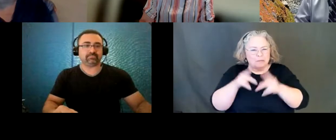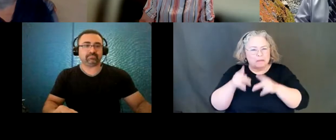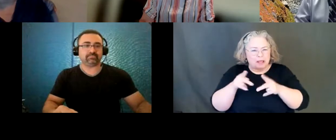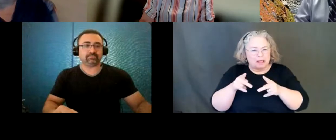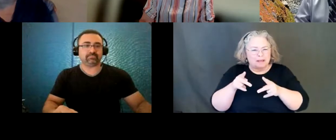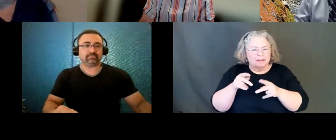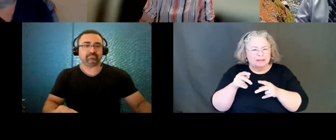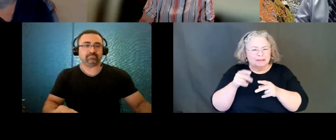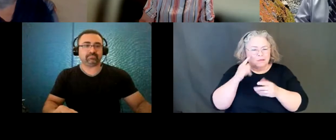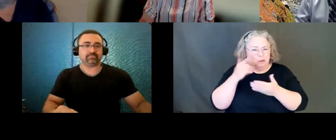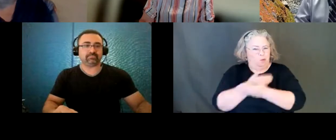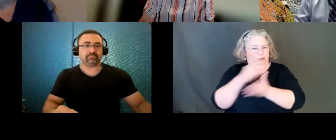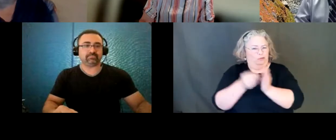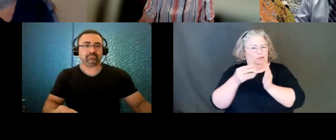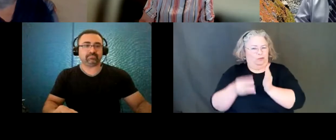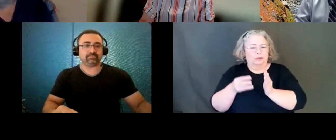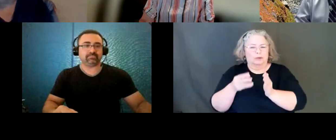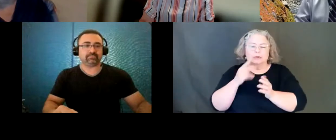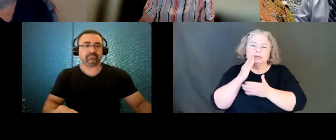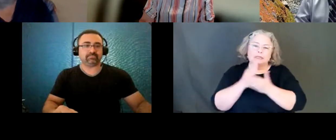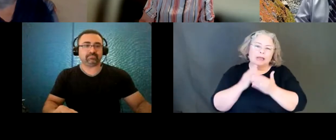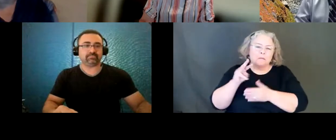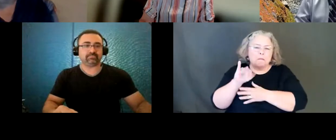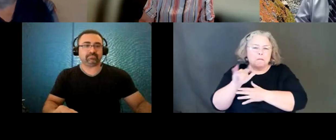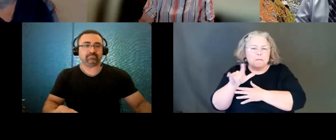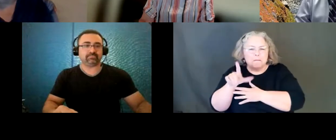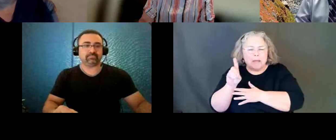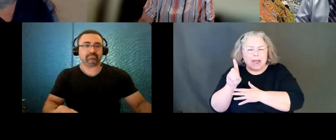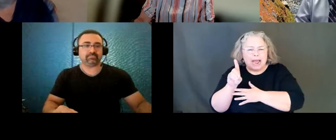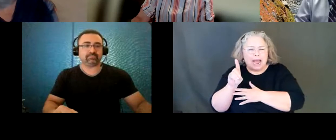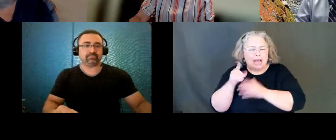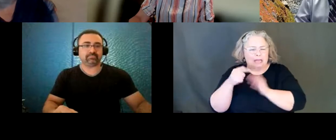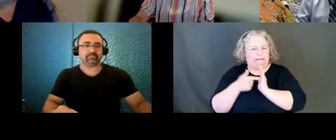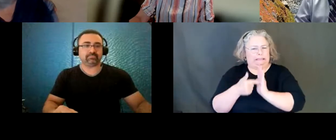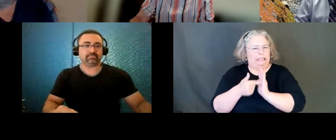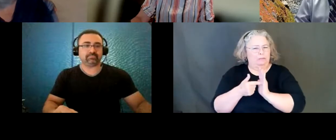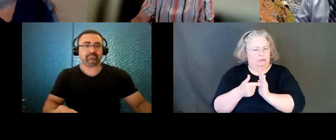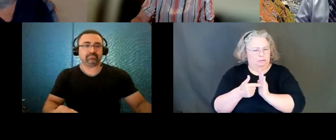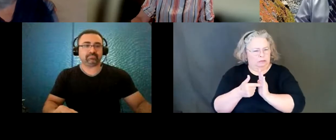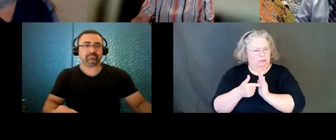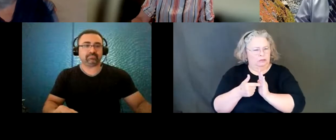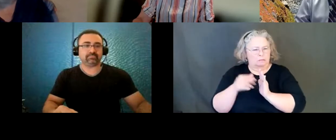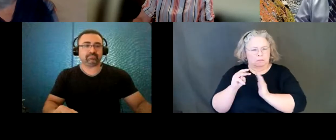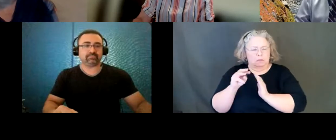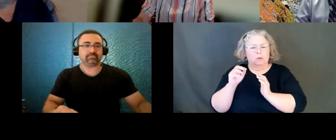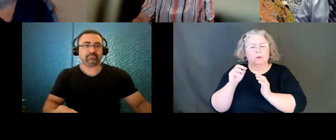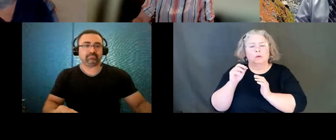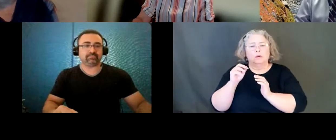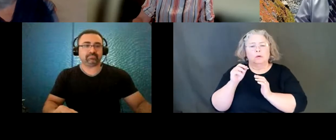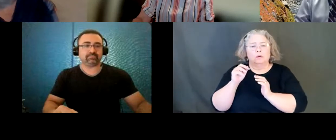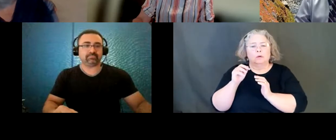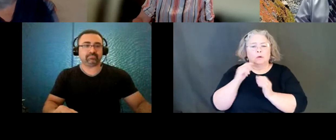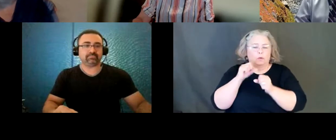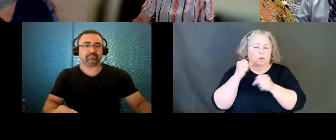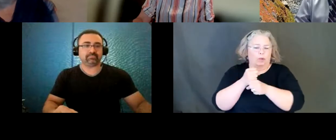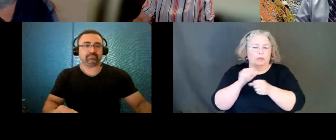Most people have very mild symptoms, if they have any symptoms at all, with the